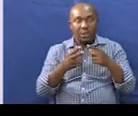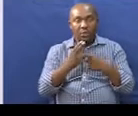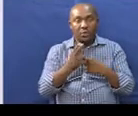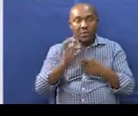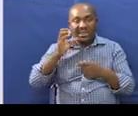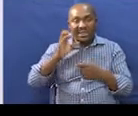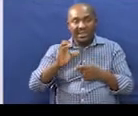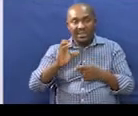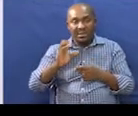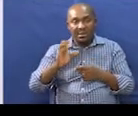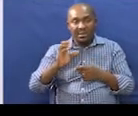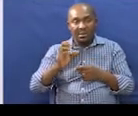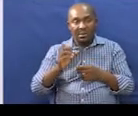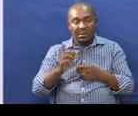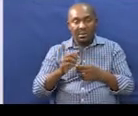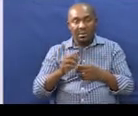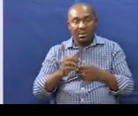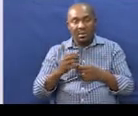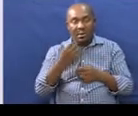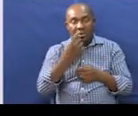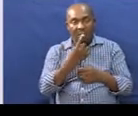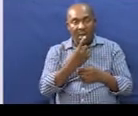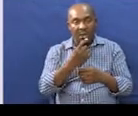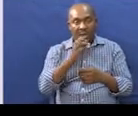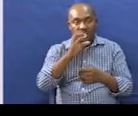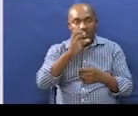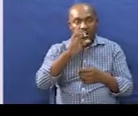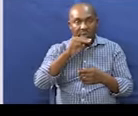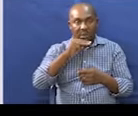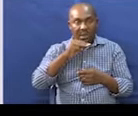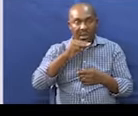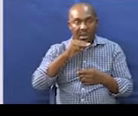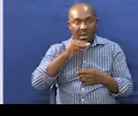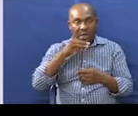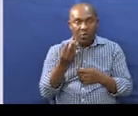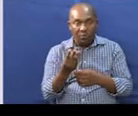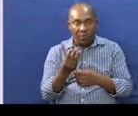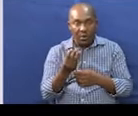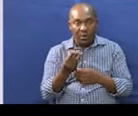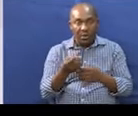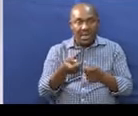1 centimeter cubed of dilute